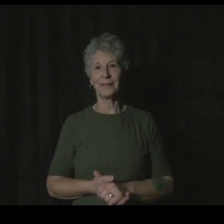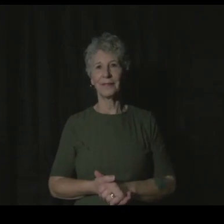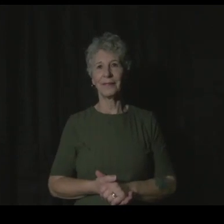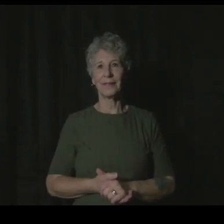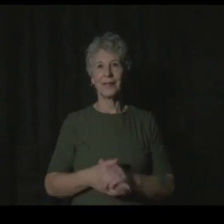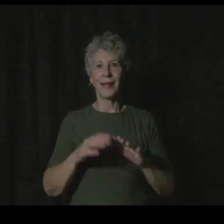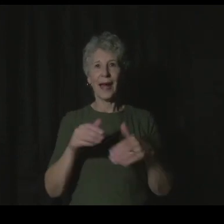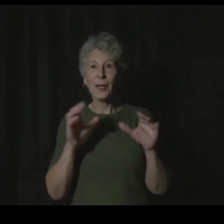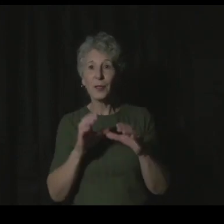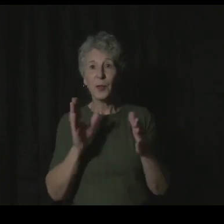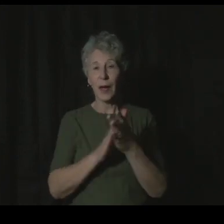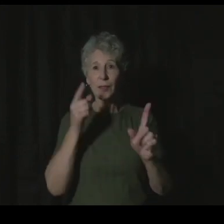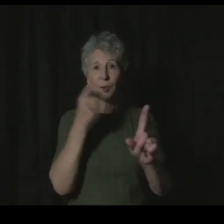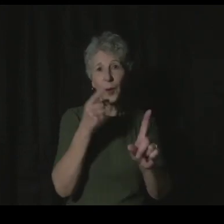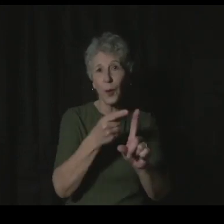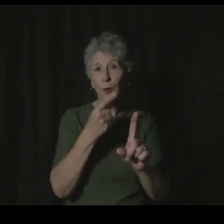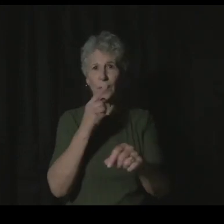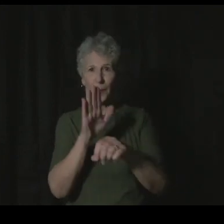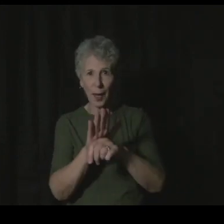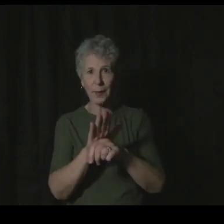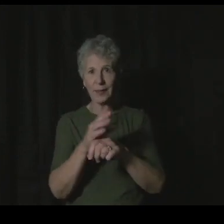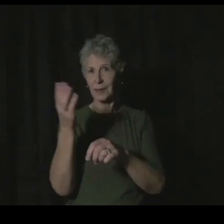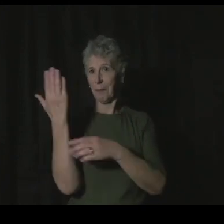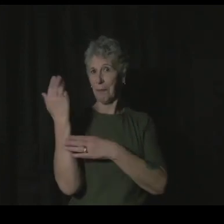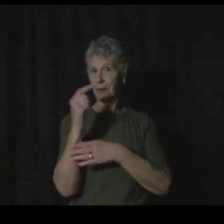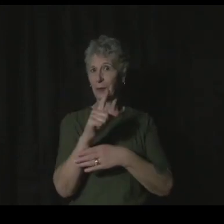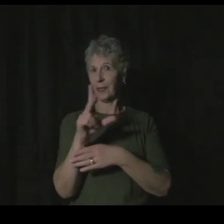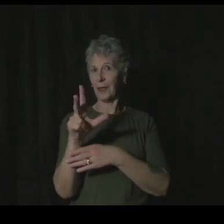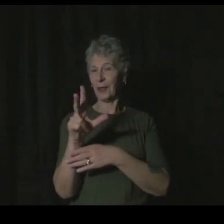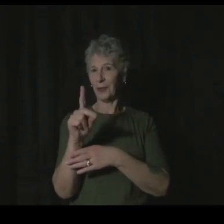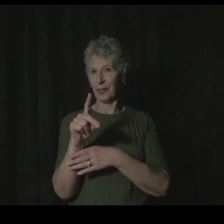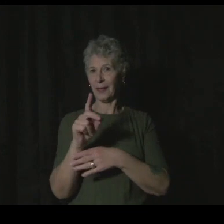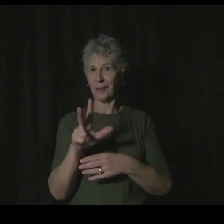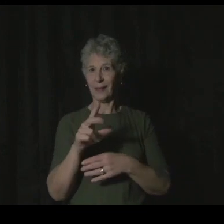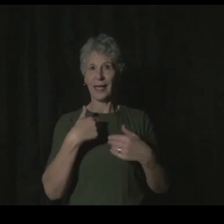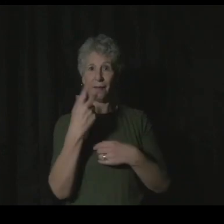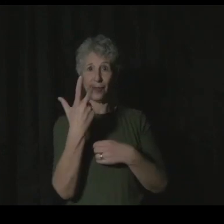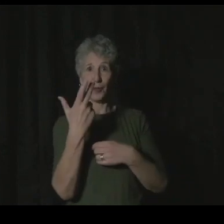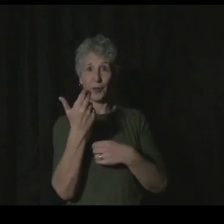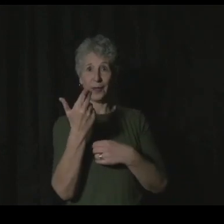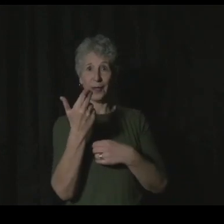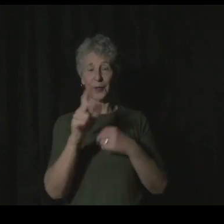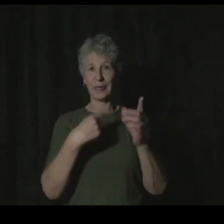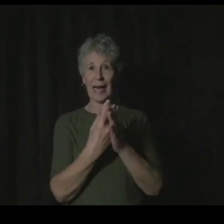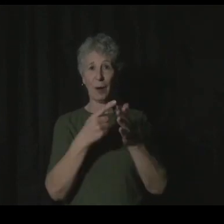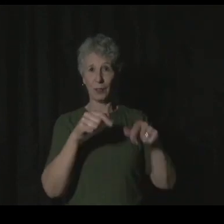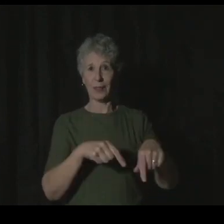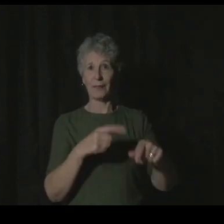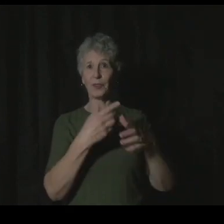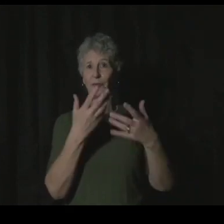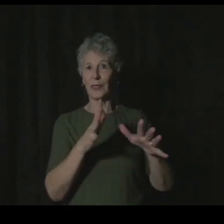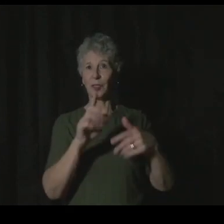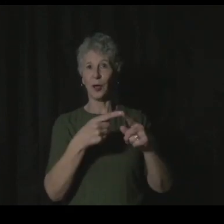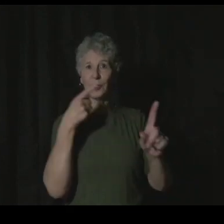How you doing on your goals and your resolutions for 2023? You got about 13 hours left. See what